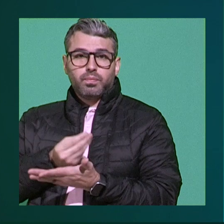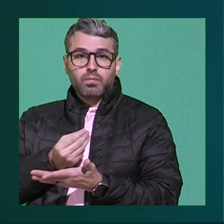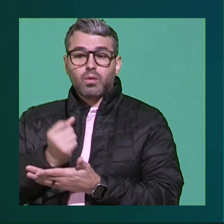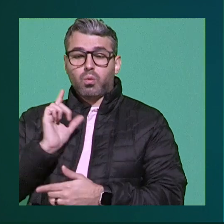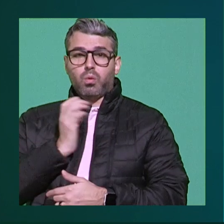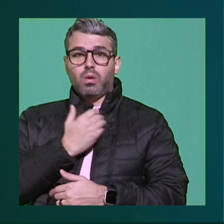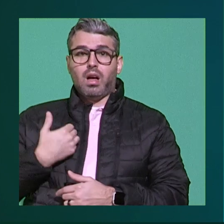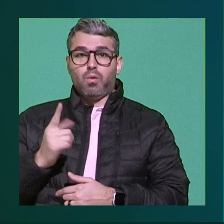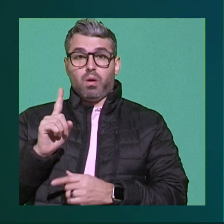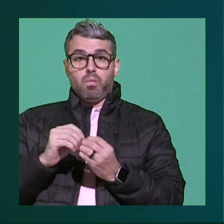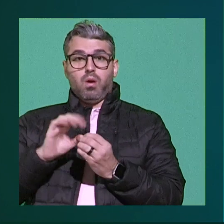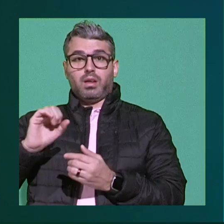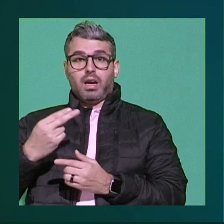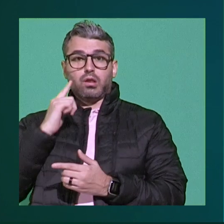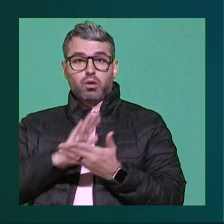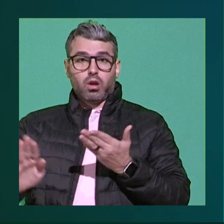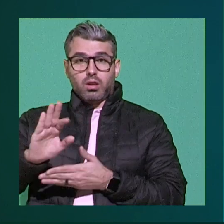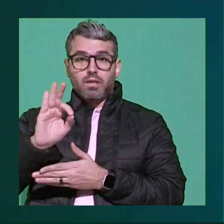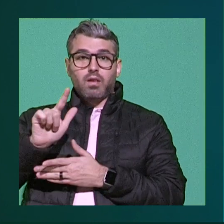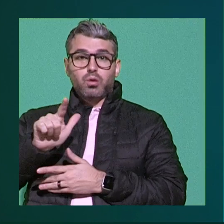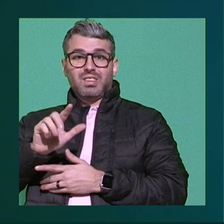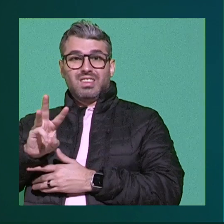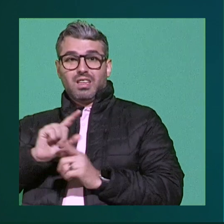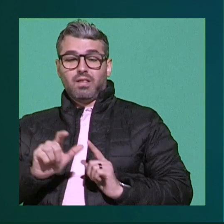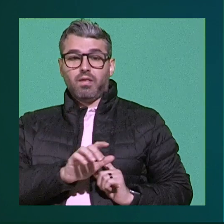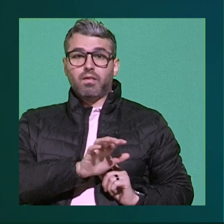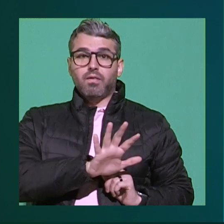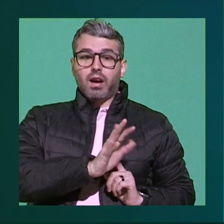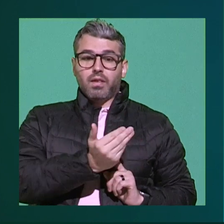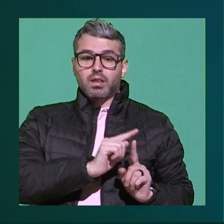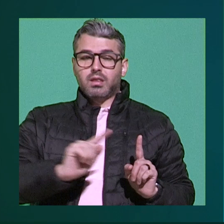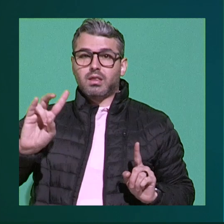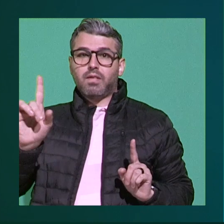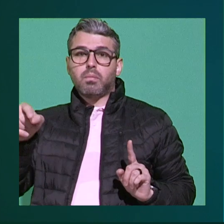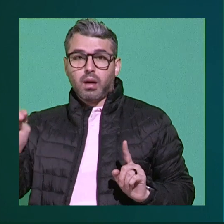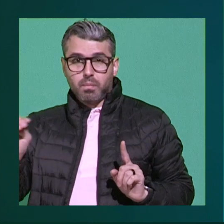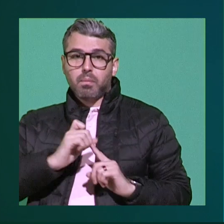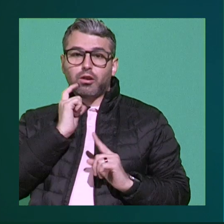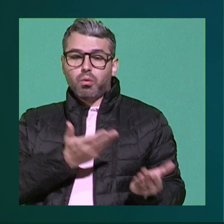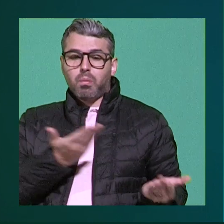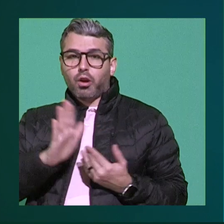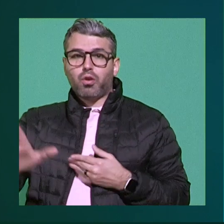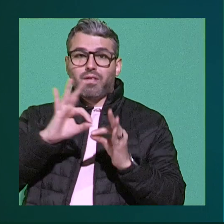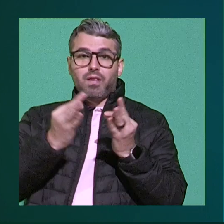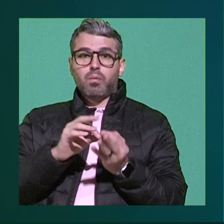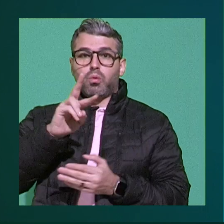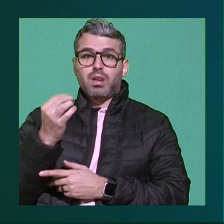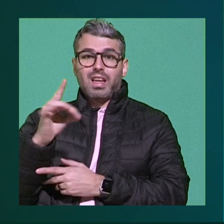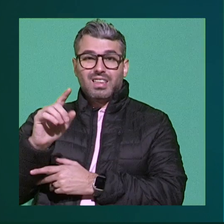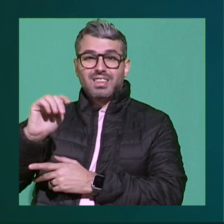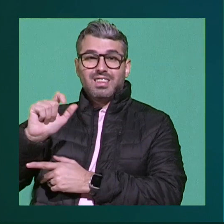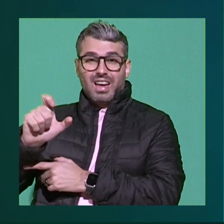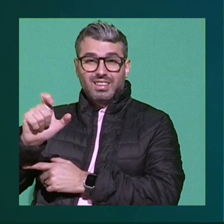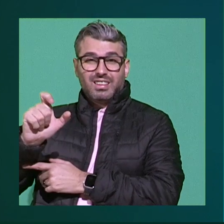college night on February 25th in the library from 5:15 to 7 p.m. Be sure to bring your family's 2018 income